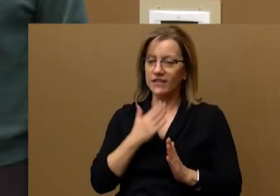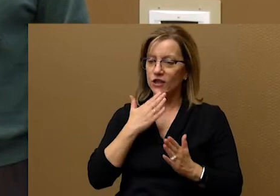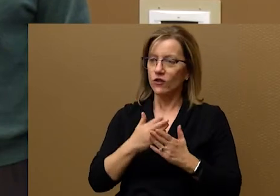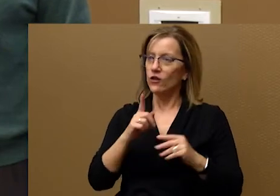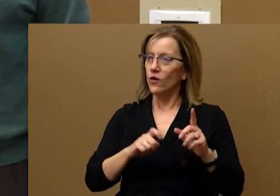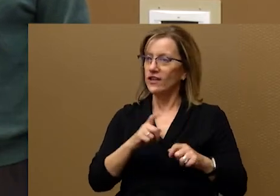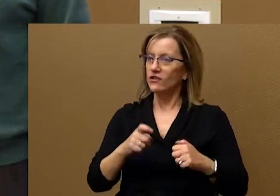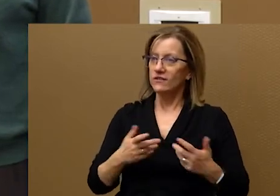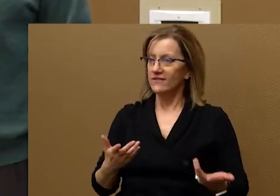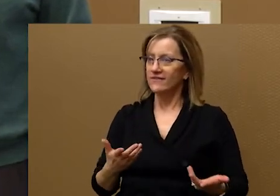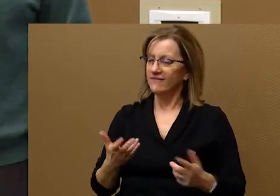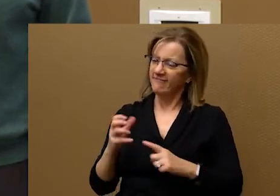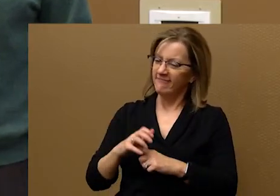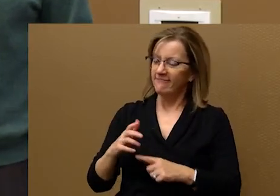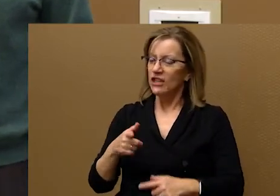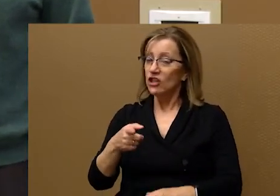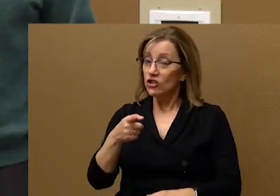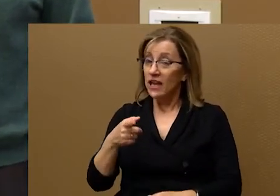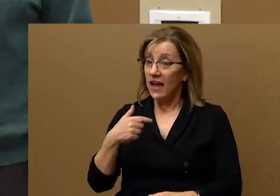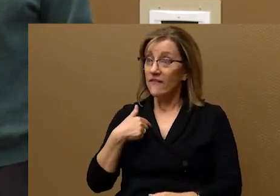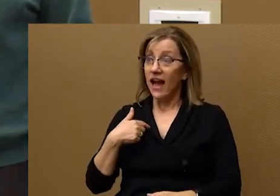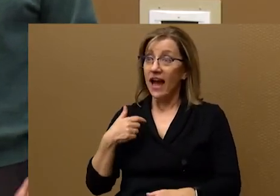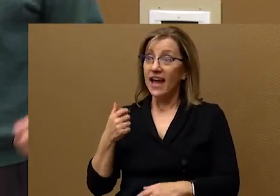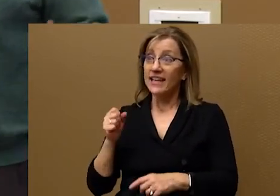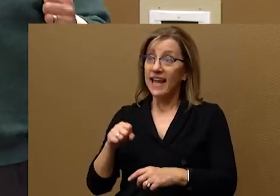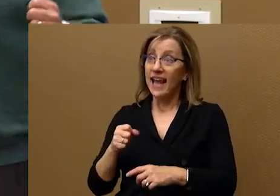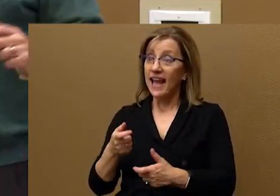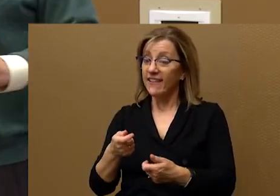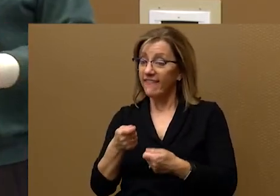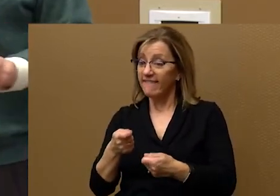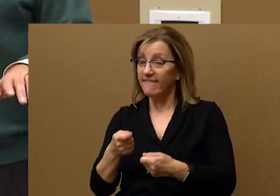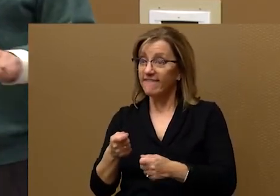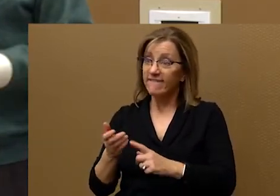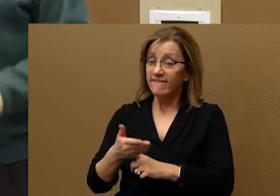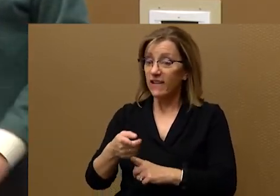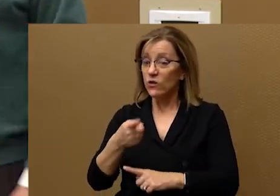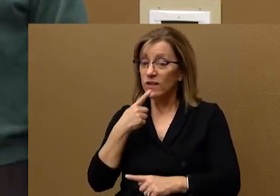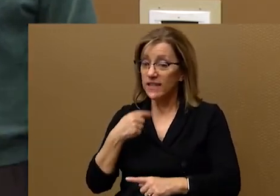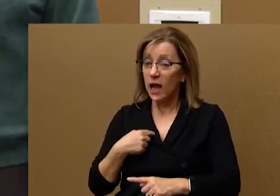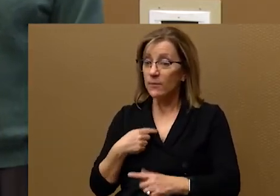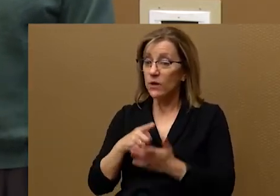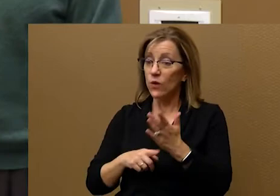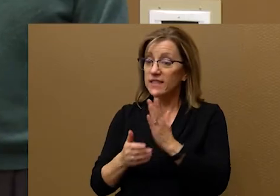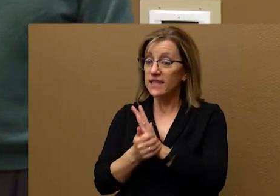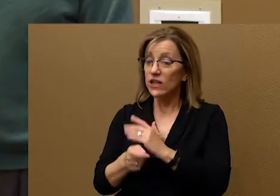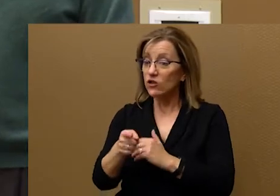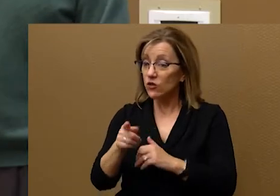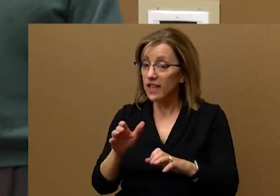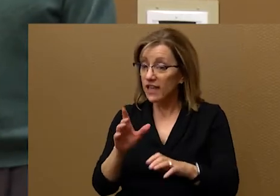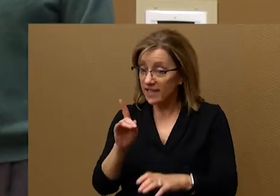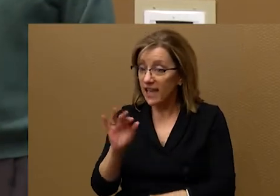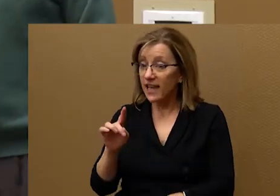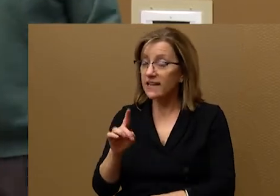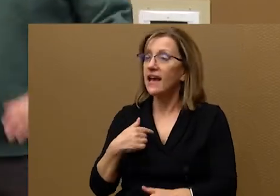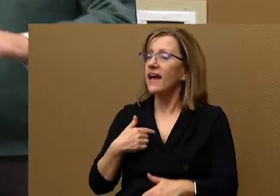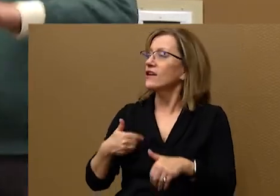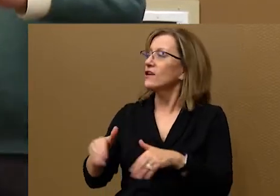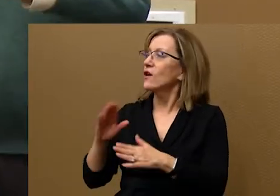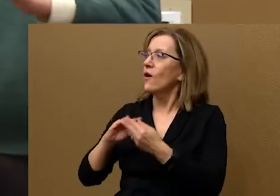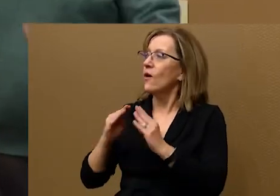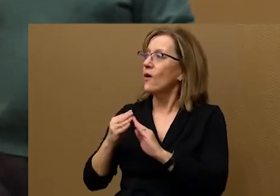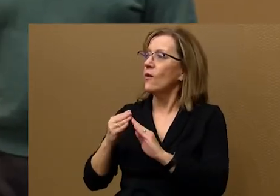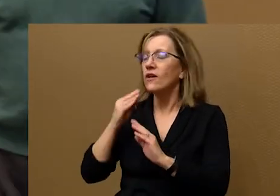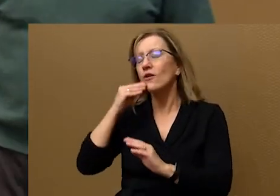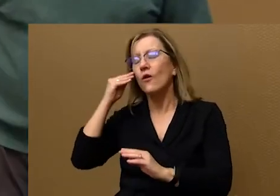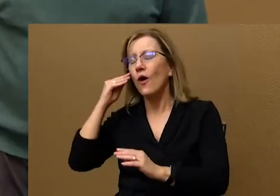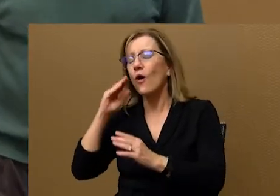You tell me, if I can get you to tell me what skill it was, then I can go home and say I did A+ today. But as long as I'm telling you, I'm